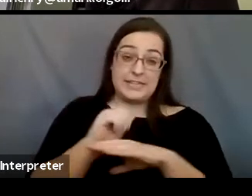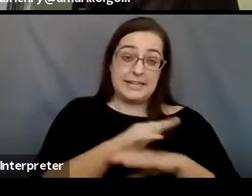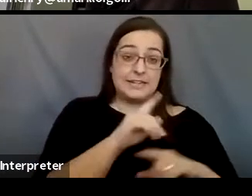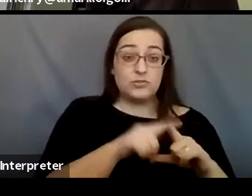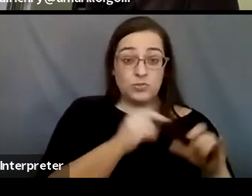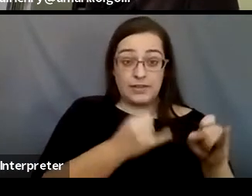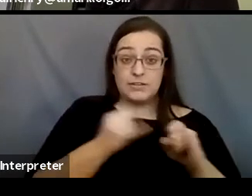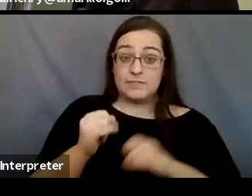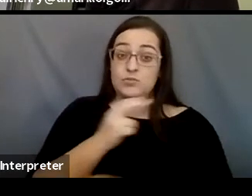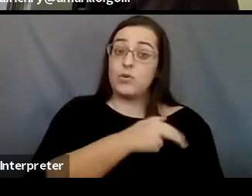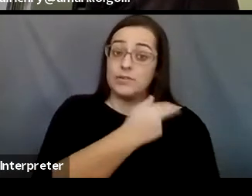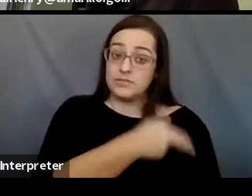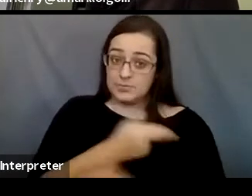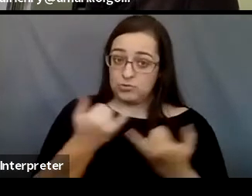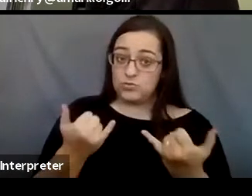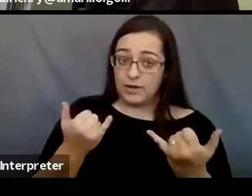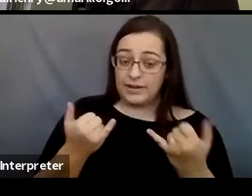now.